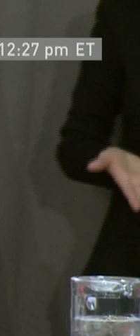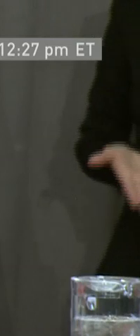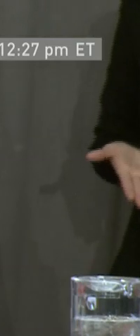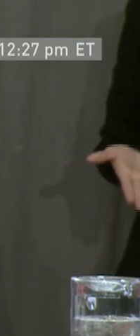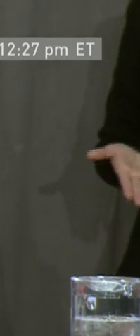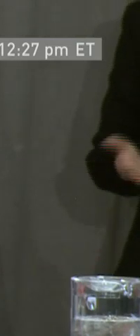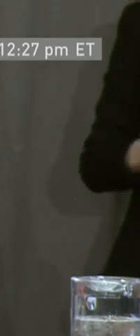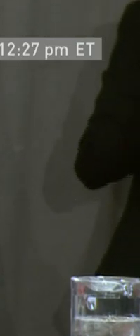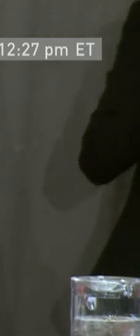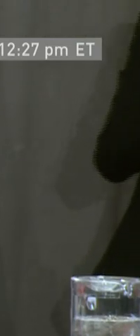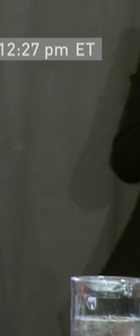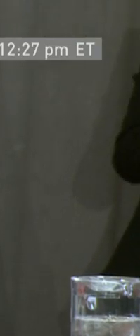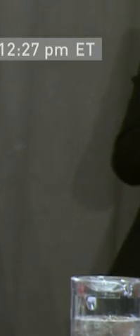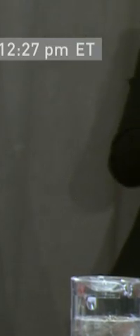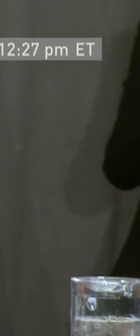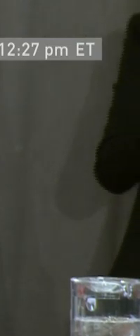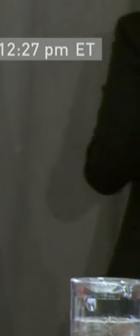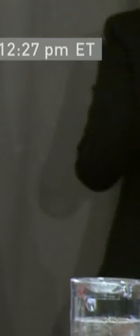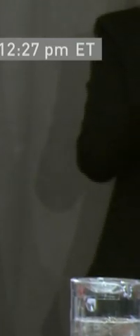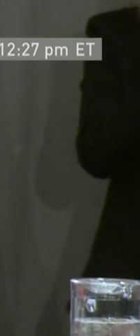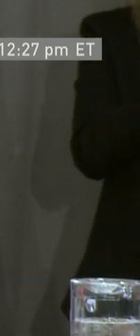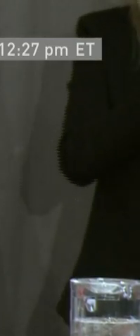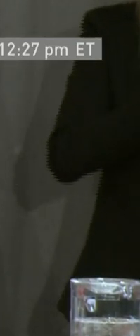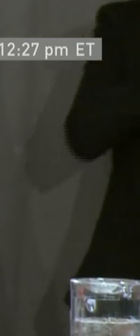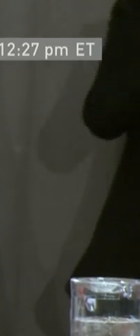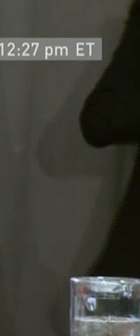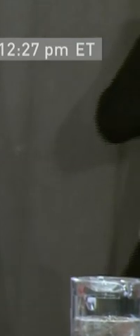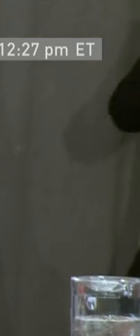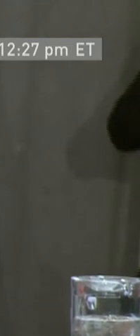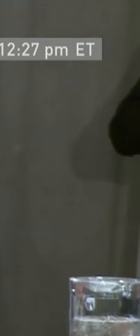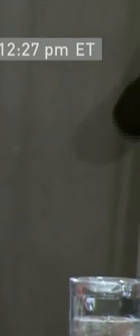People need it. They get it. Thank you.